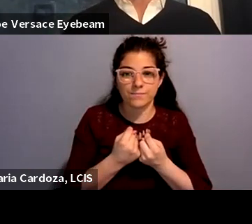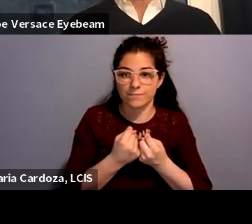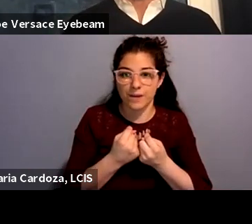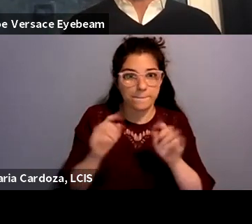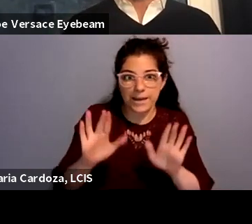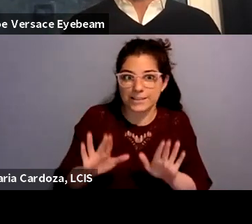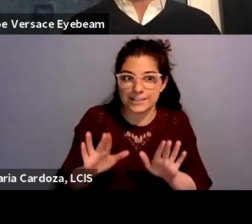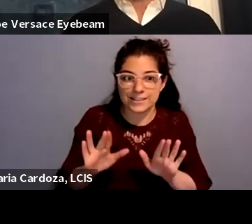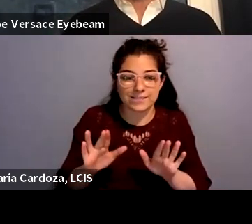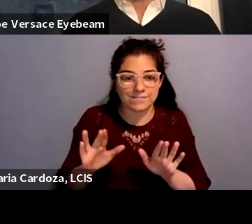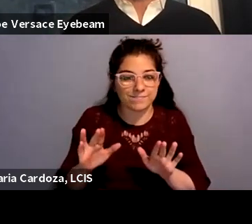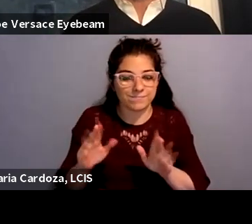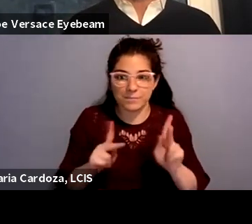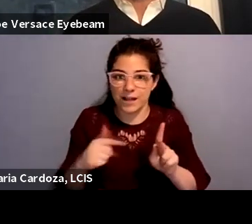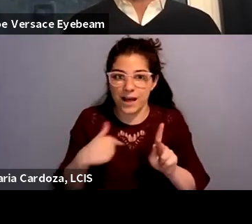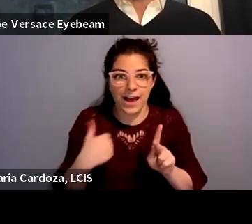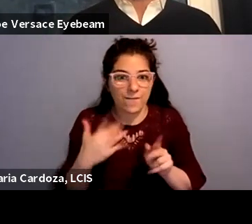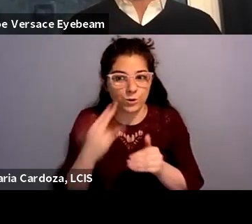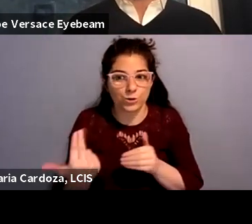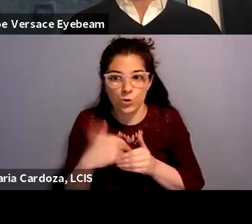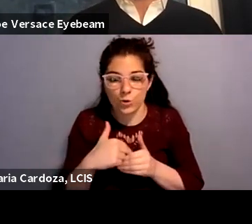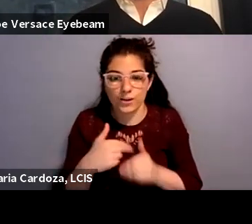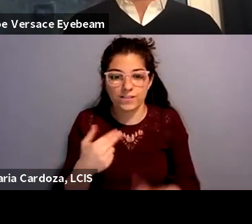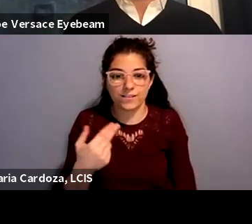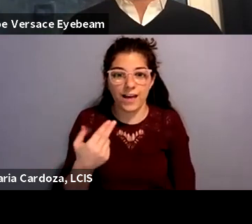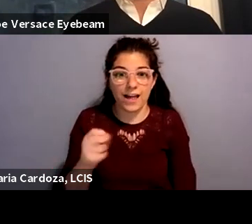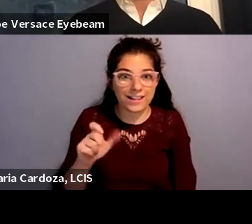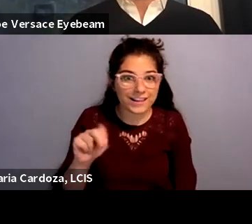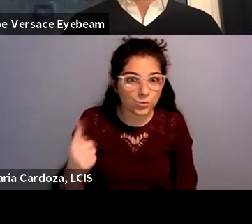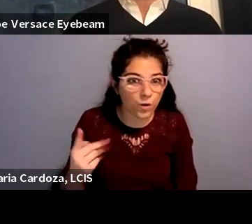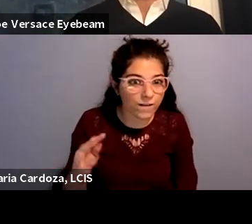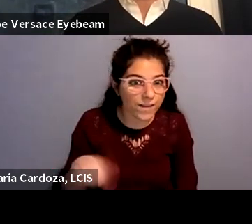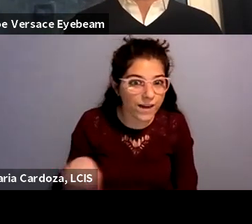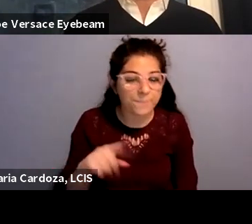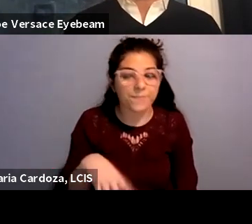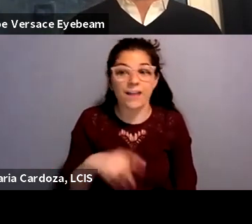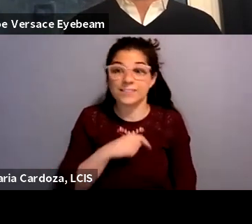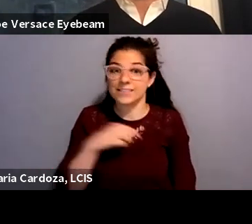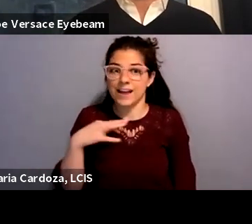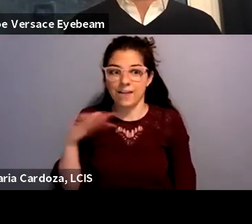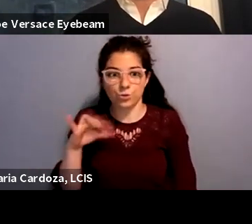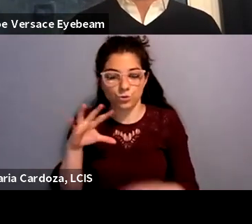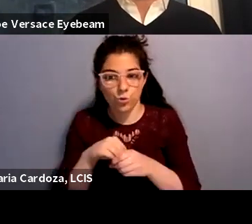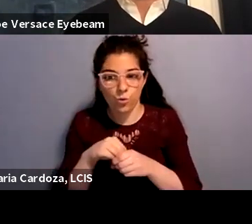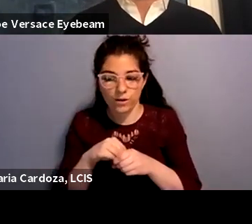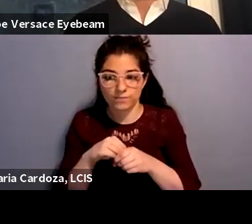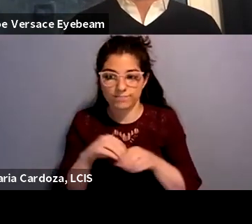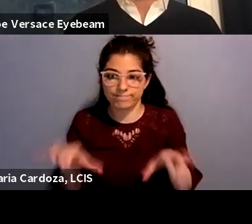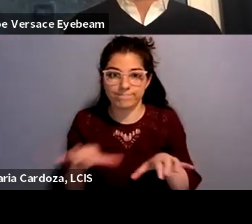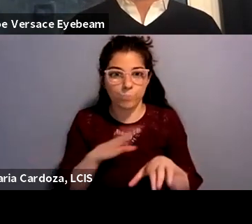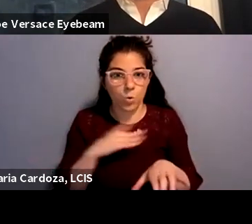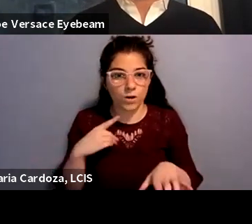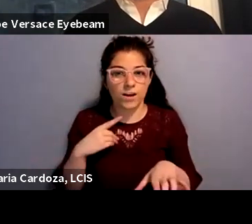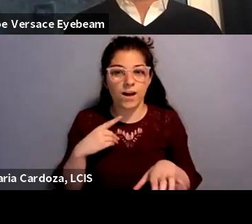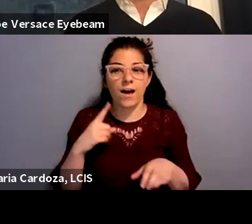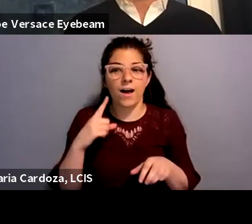amazing deputies that I have, Asenette and Helen, and the staff and the way we've been able to do this and with the board, I think